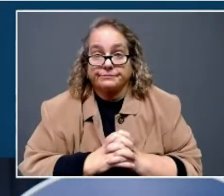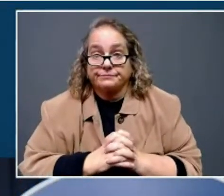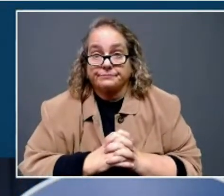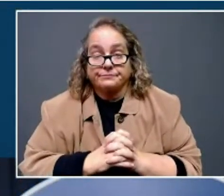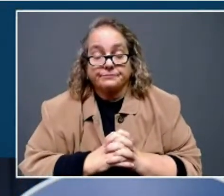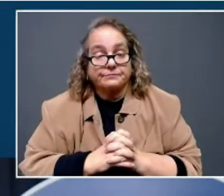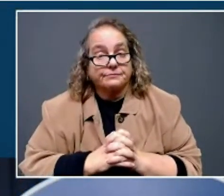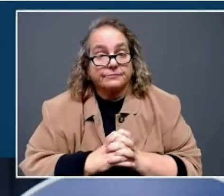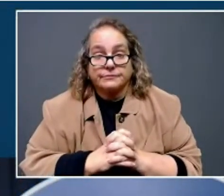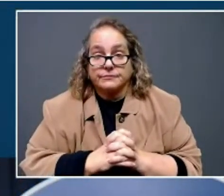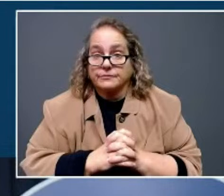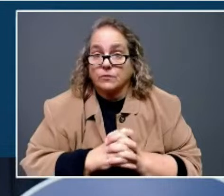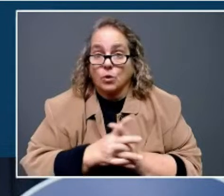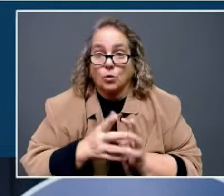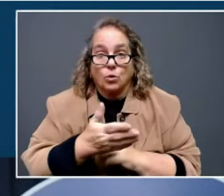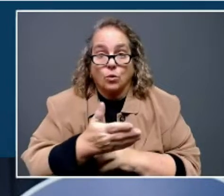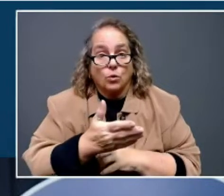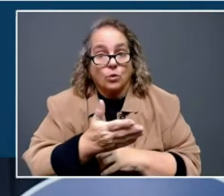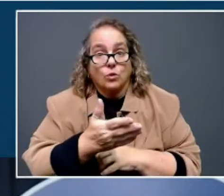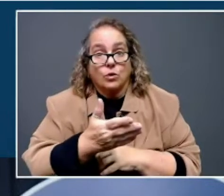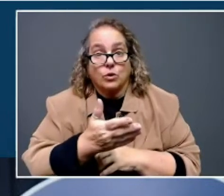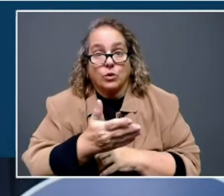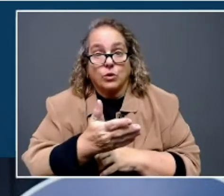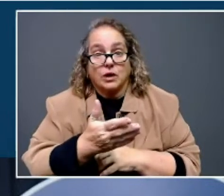Last week, we had